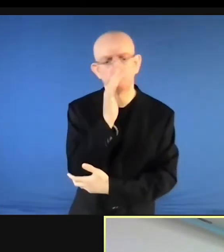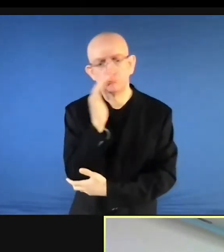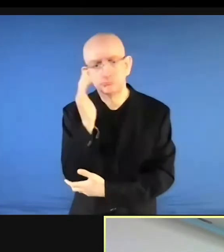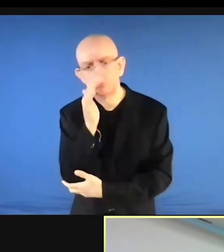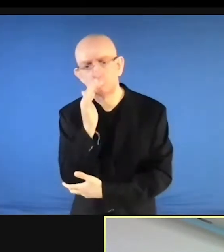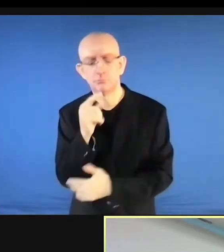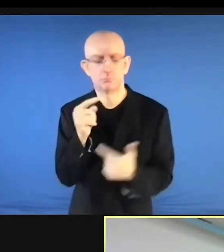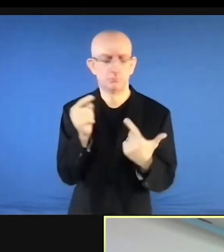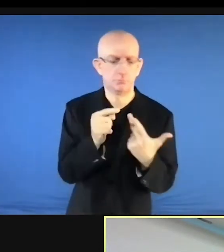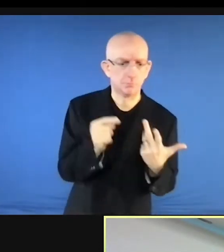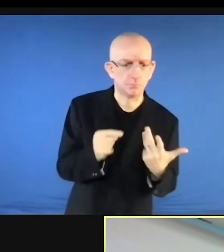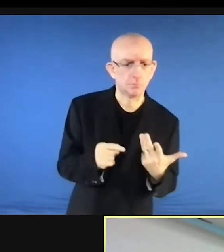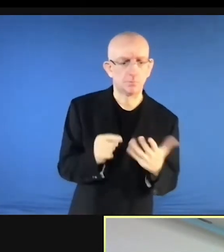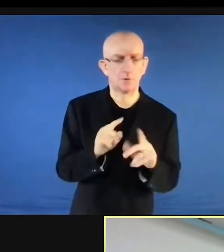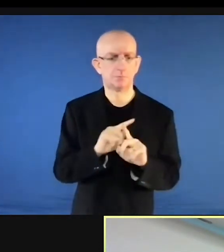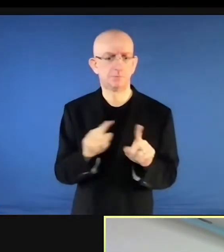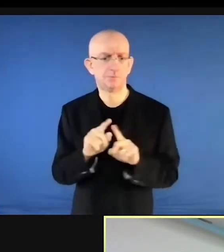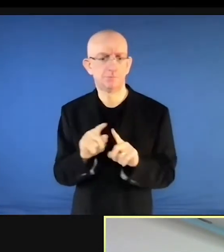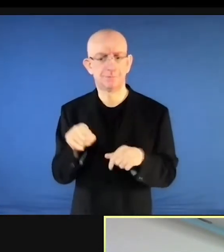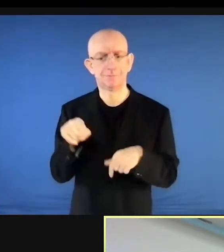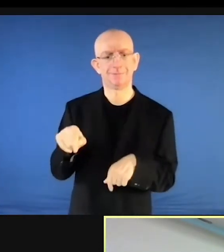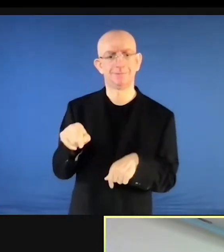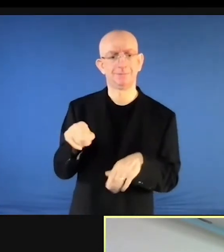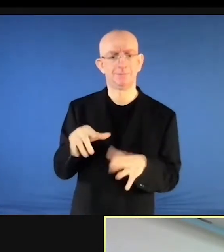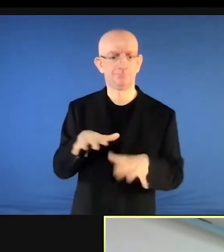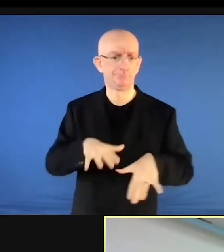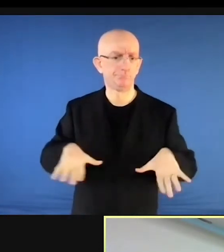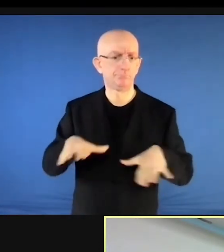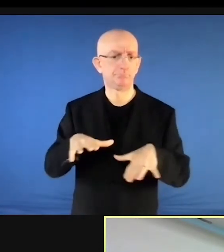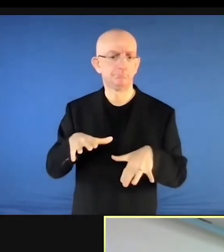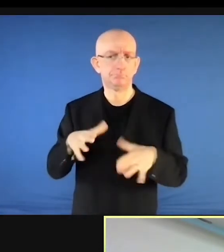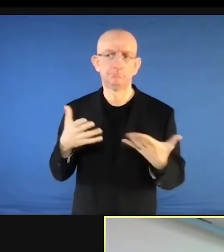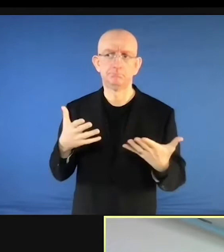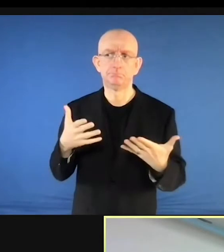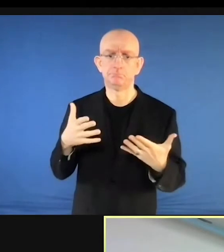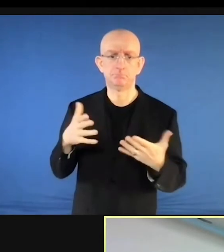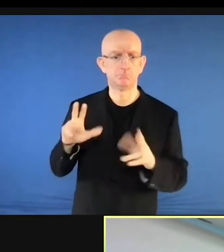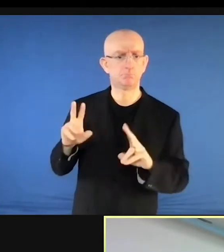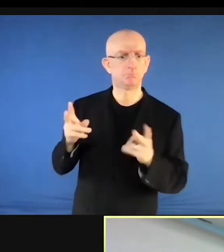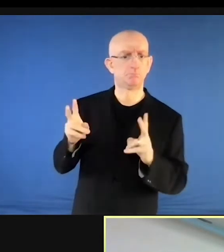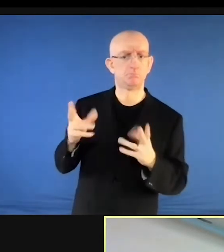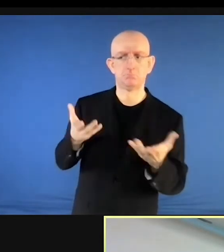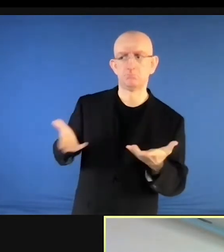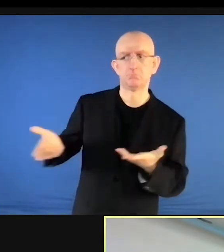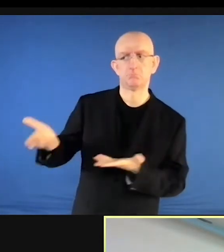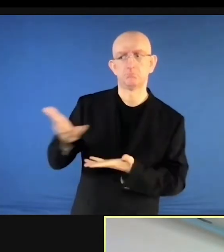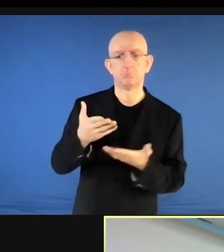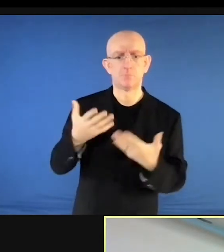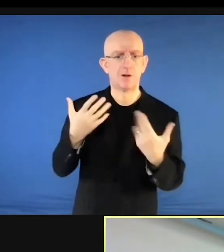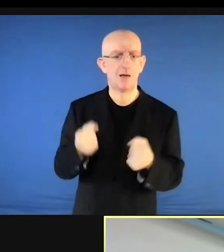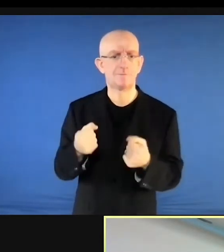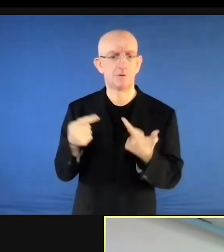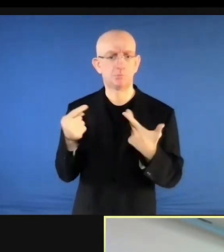in this panel, and you can't see any refugee on the table. You can see a